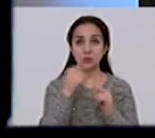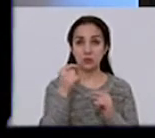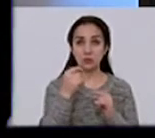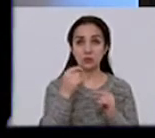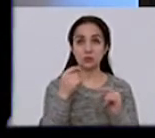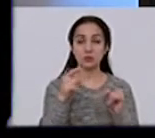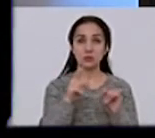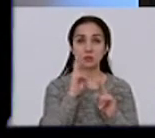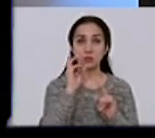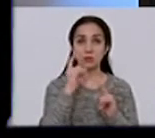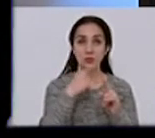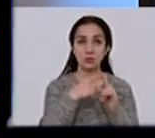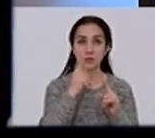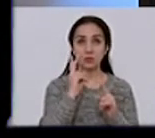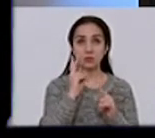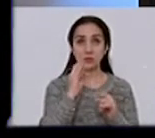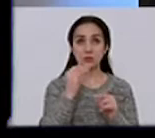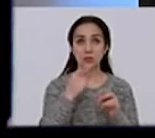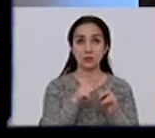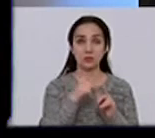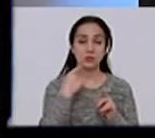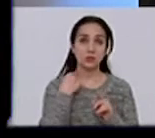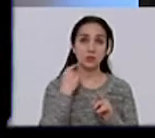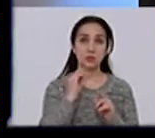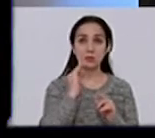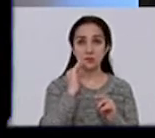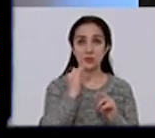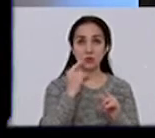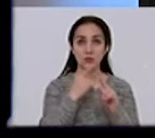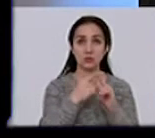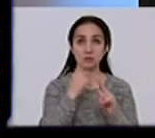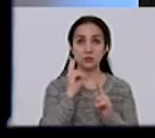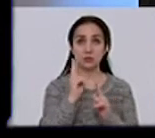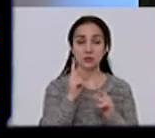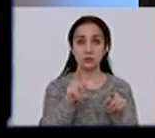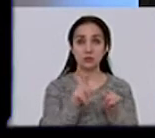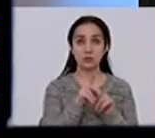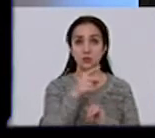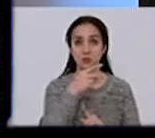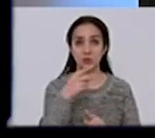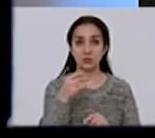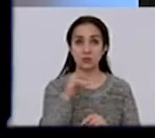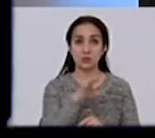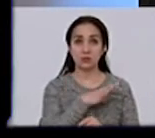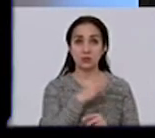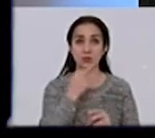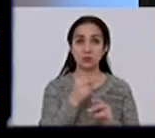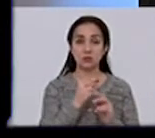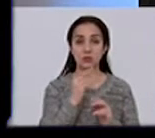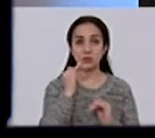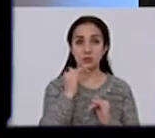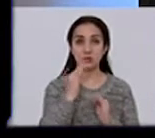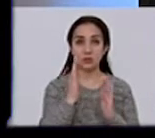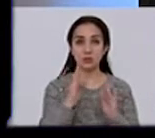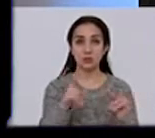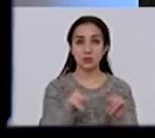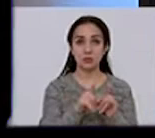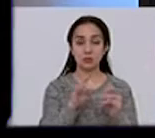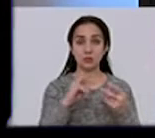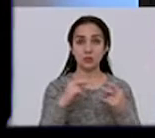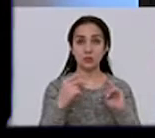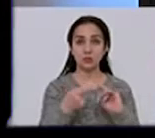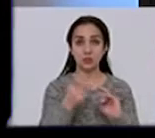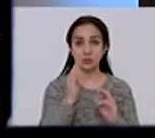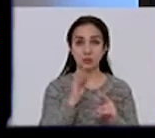xk dagi qiymati fxk ga teng bo'lgan to'g'ri to'rtburchak bilan